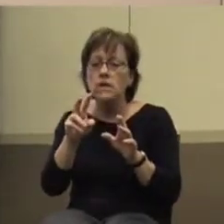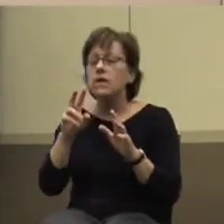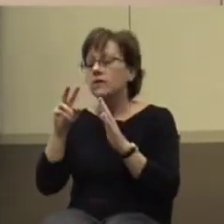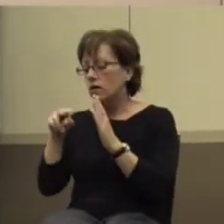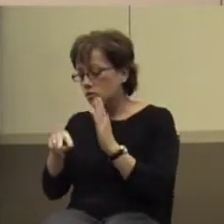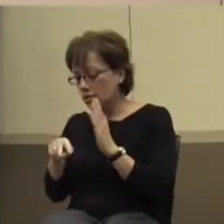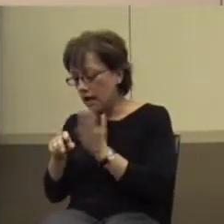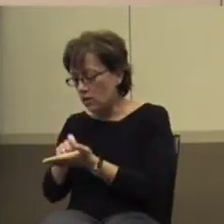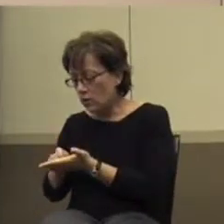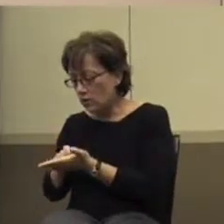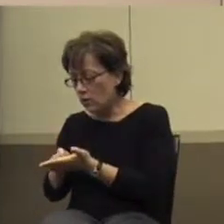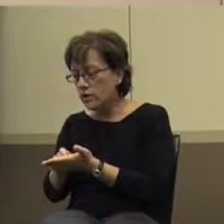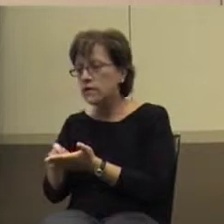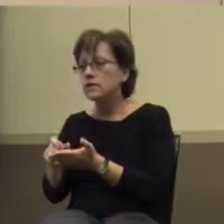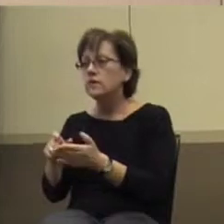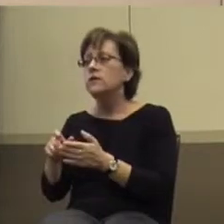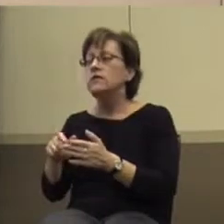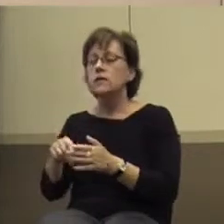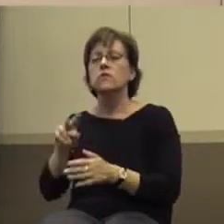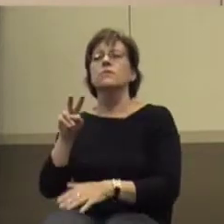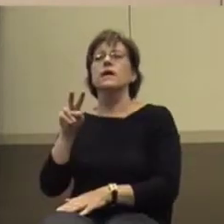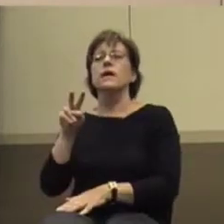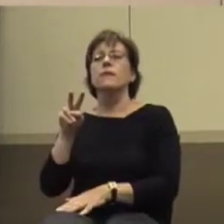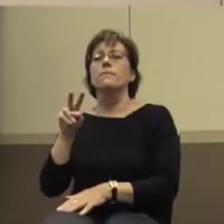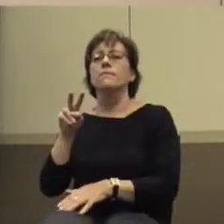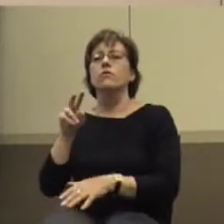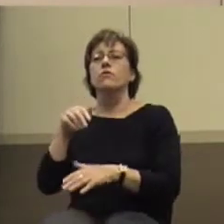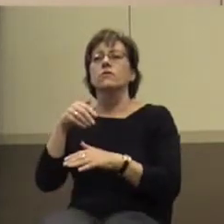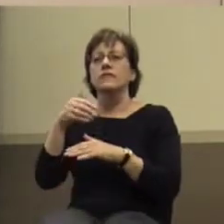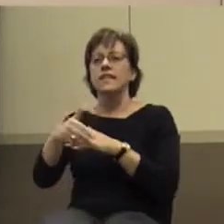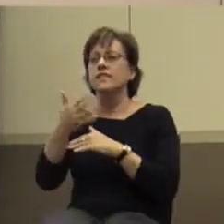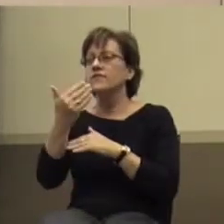15 seconds, observe, and then back down and record what you're seeing.